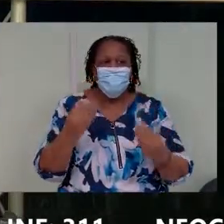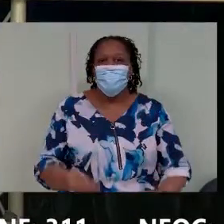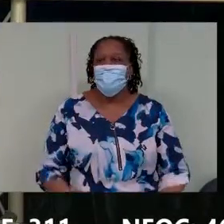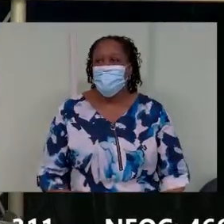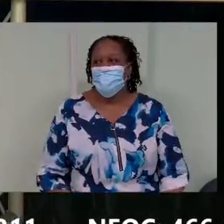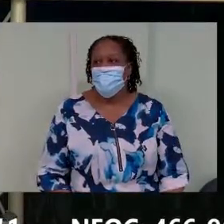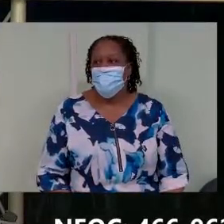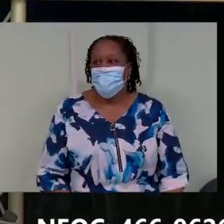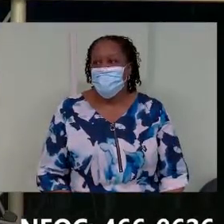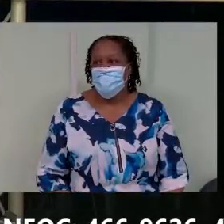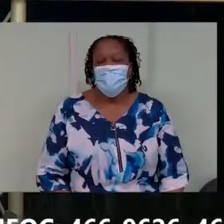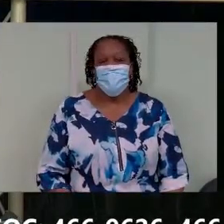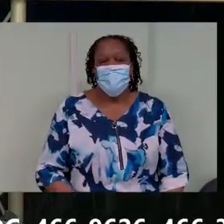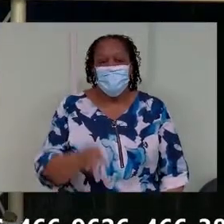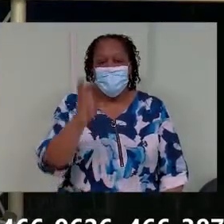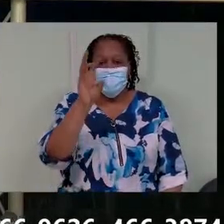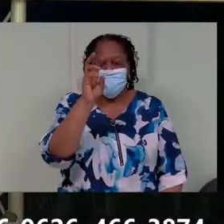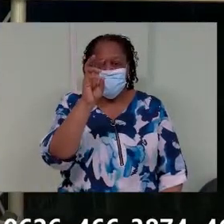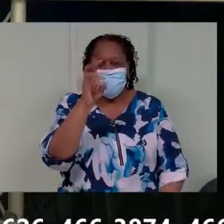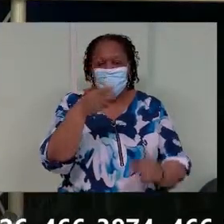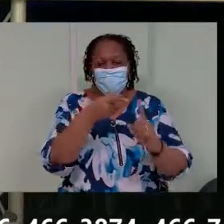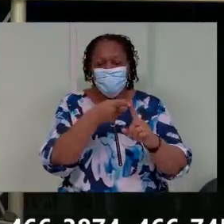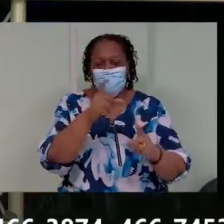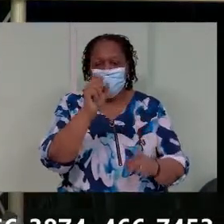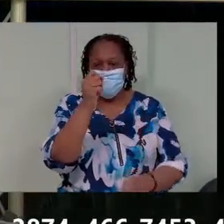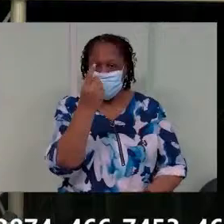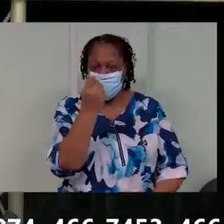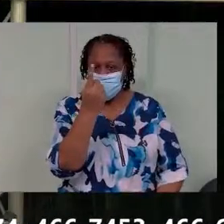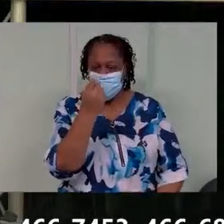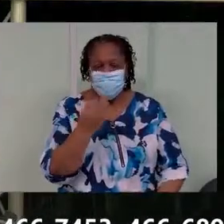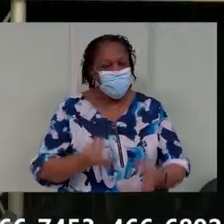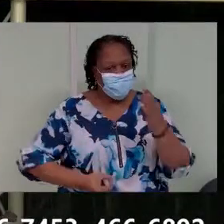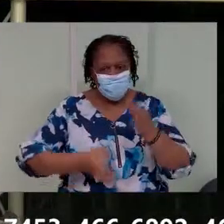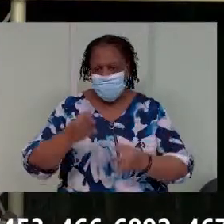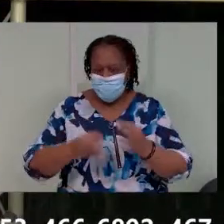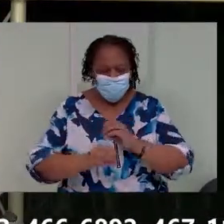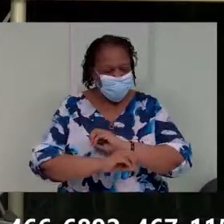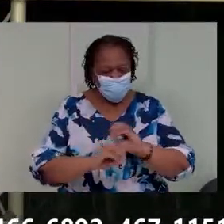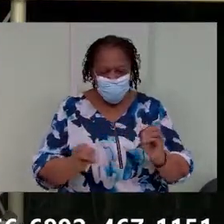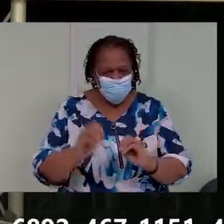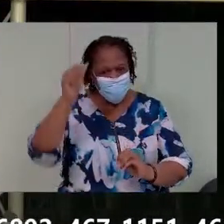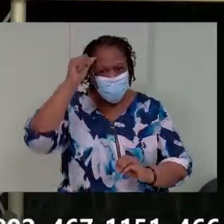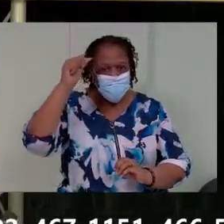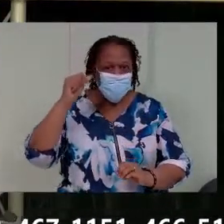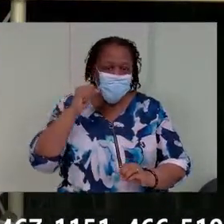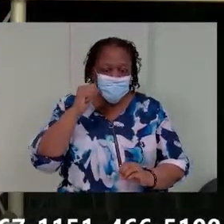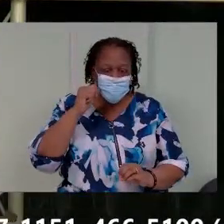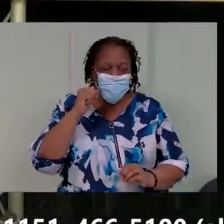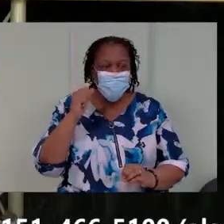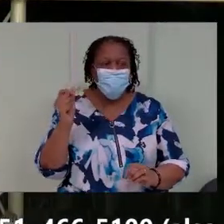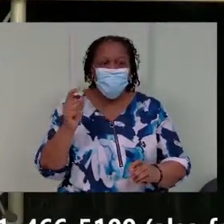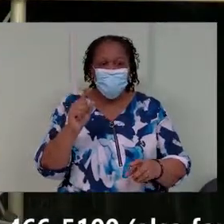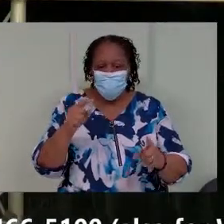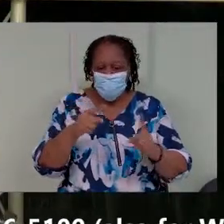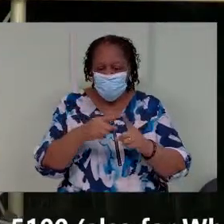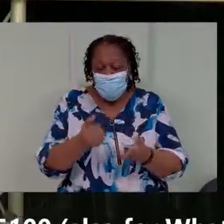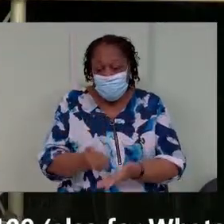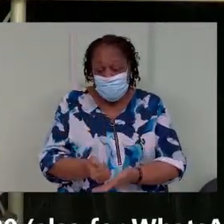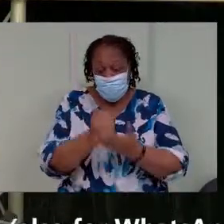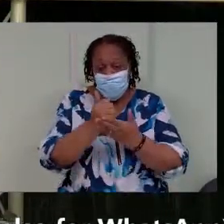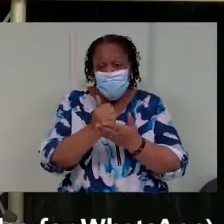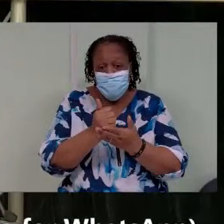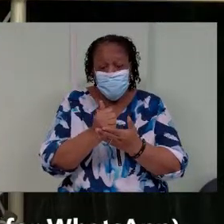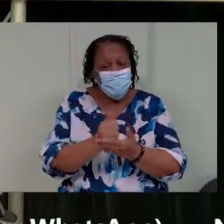ages of 6 and 11 years old, if there's a lack of supervision for the putting and taking off of the mask, then there's